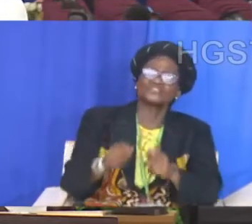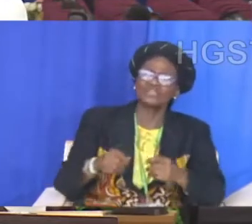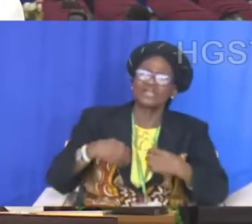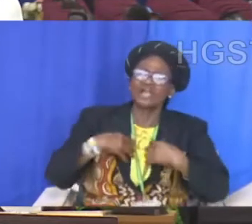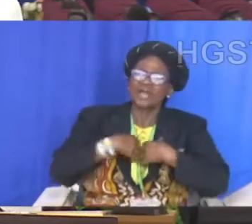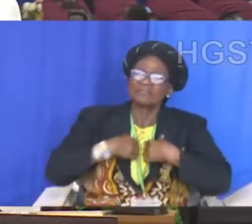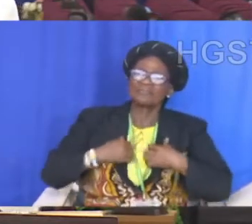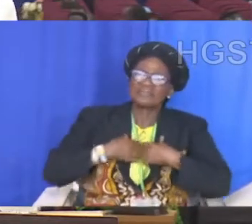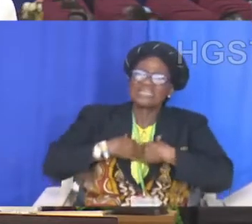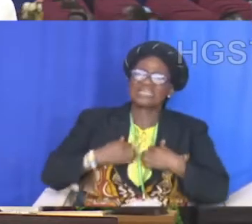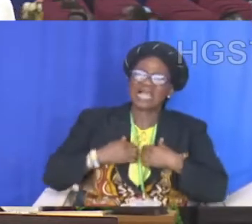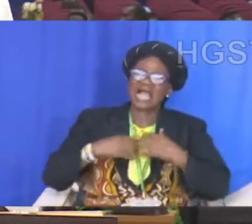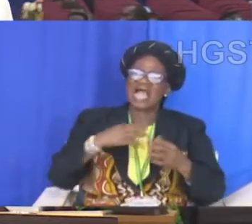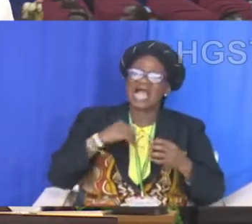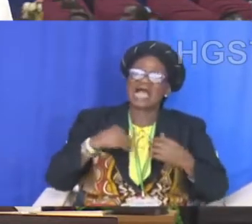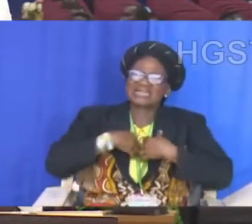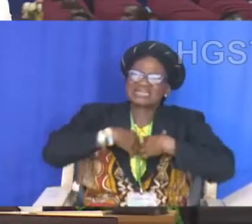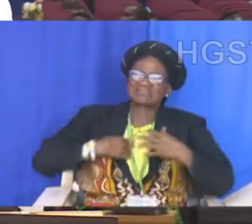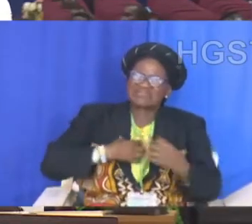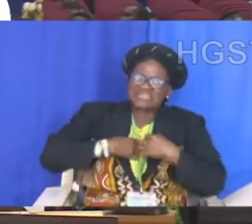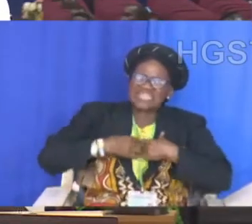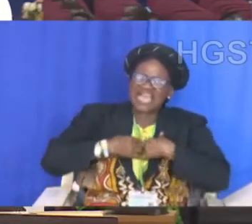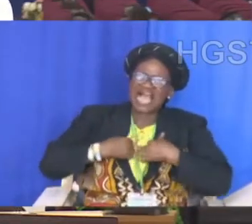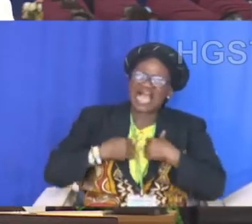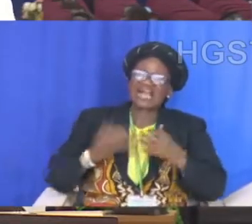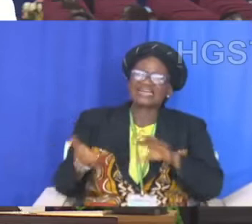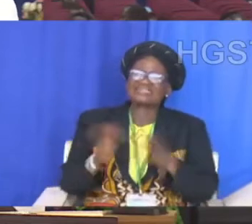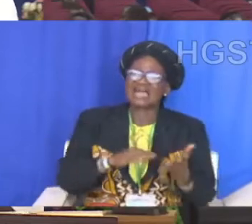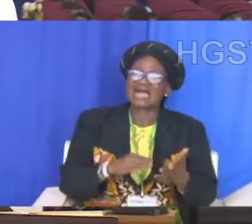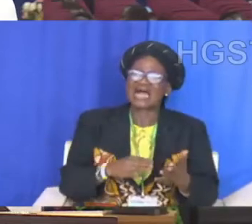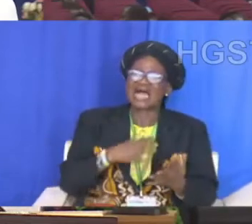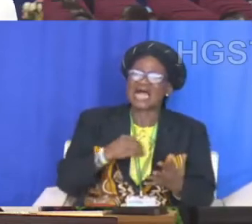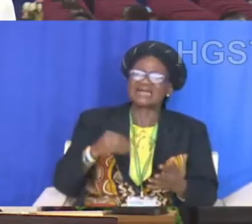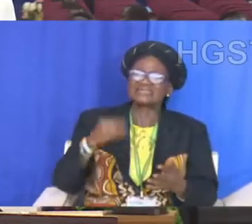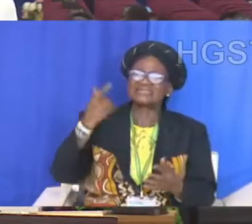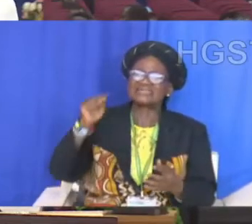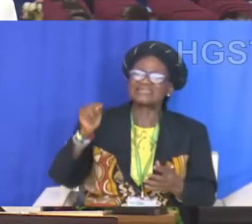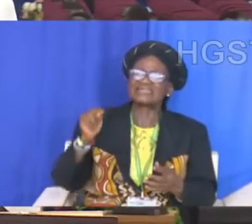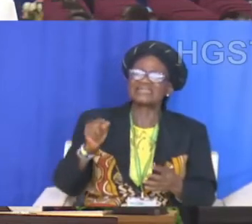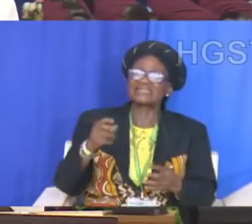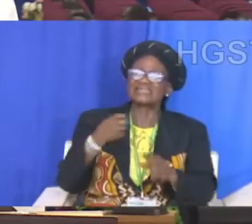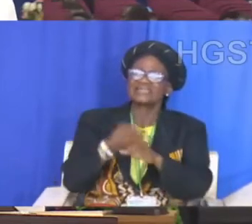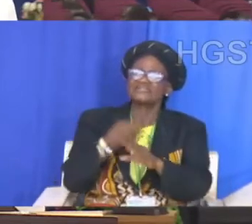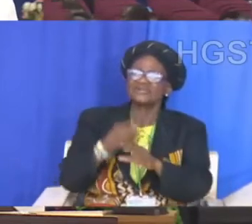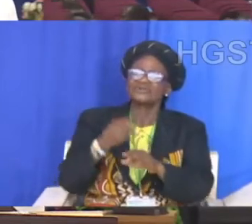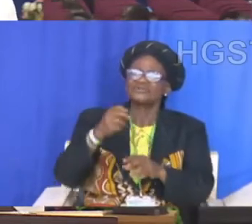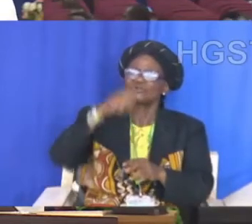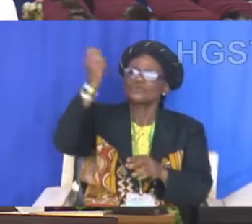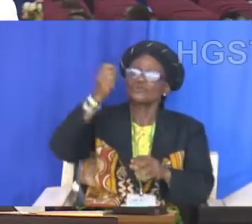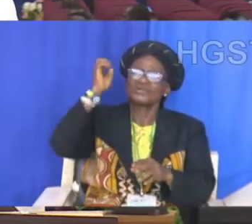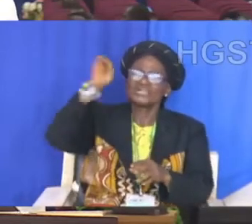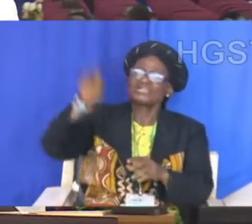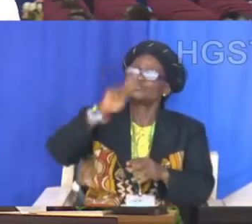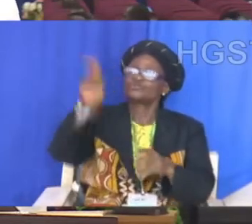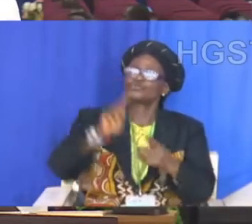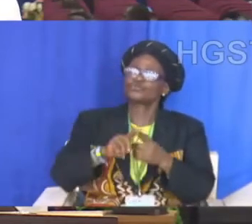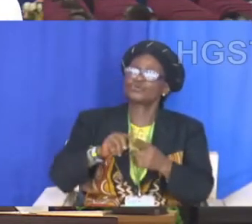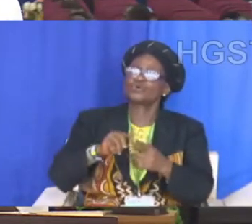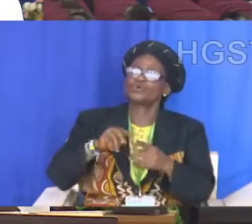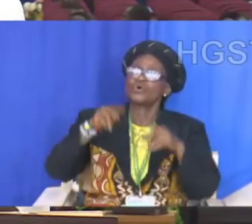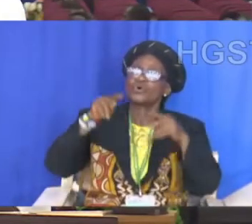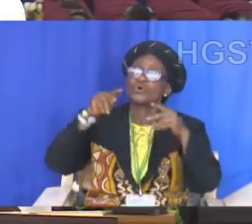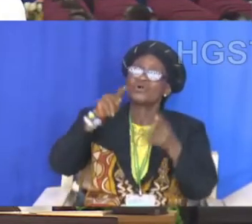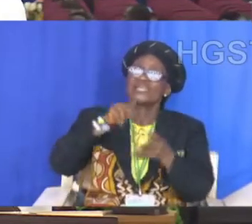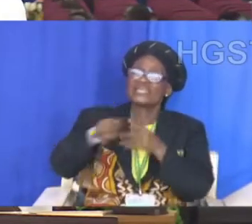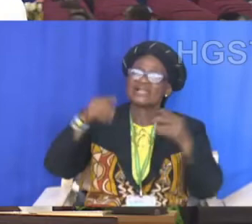use the same sling that he was using to kill birds and rabbits when he